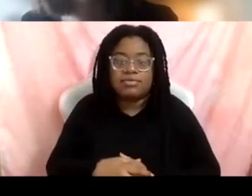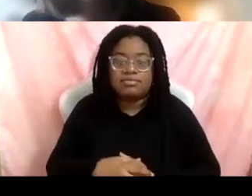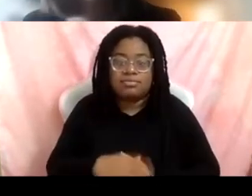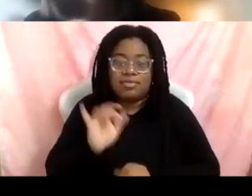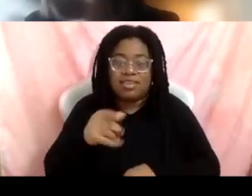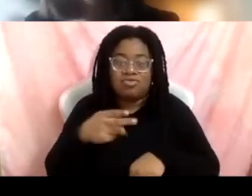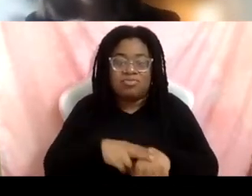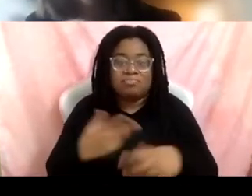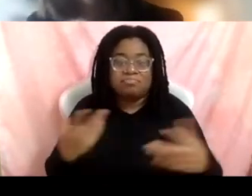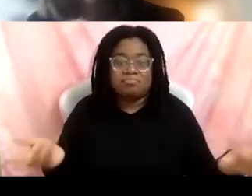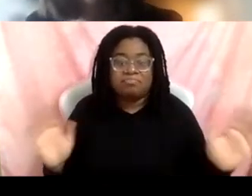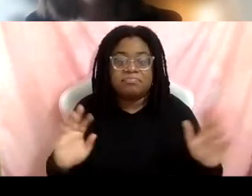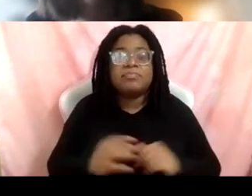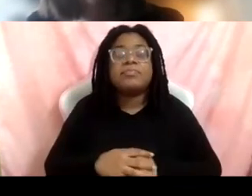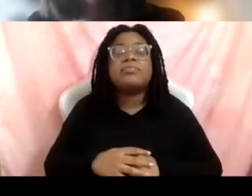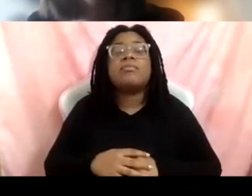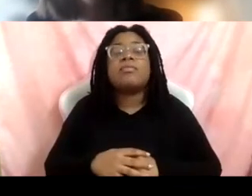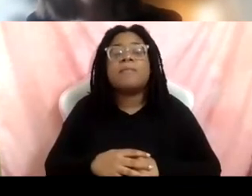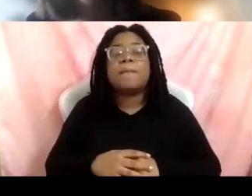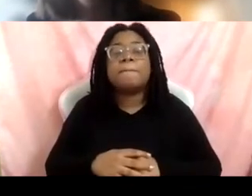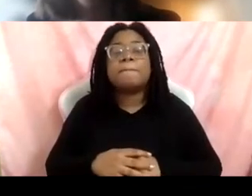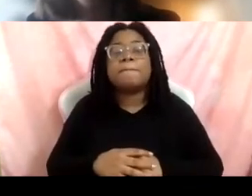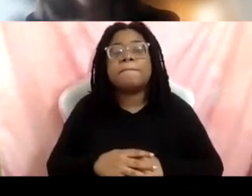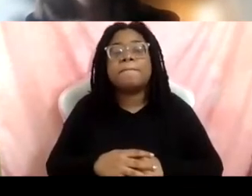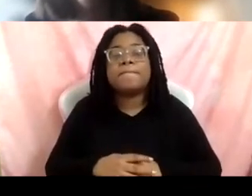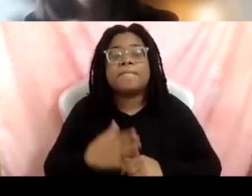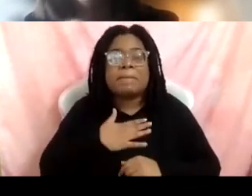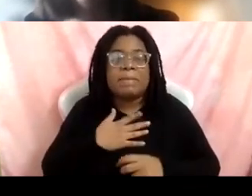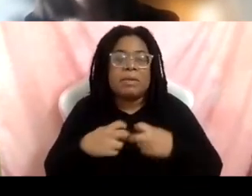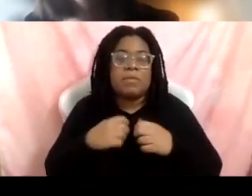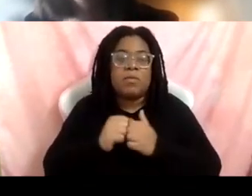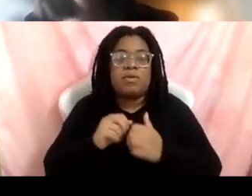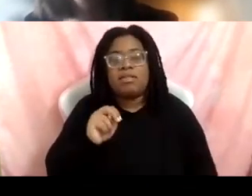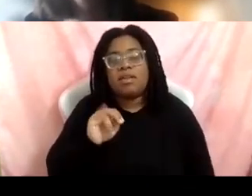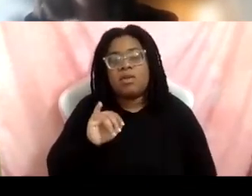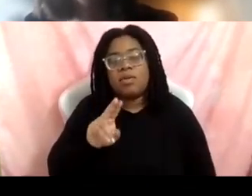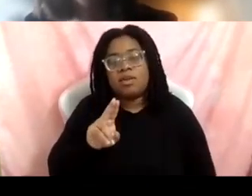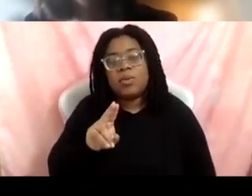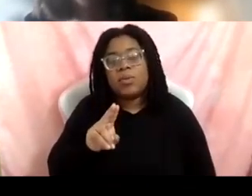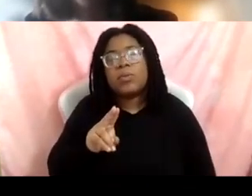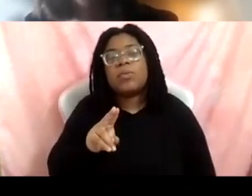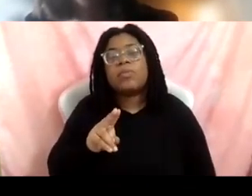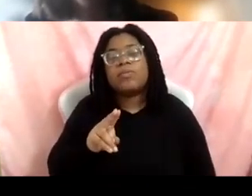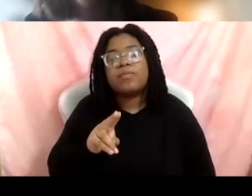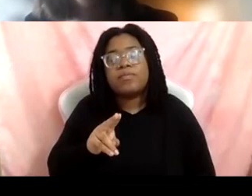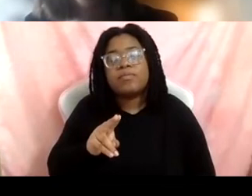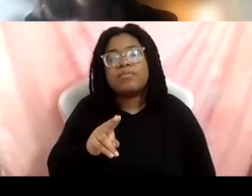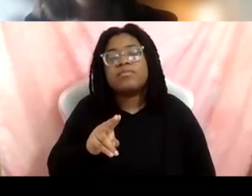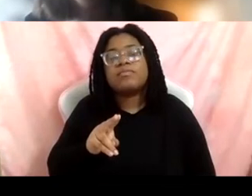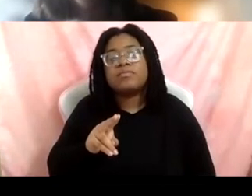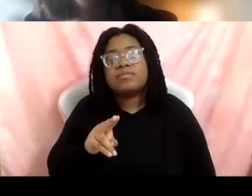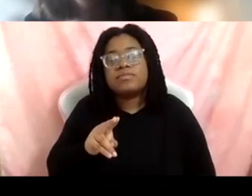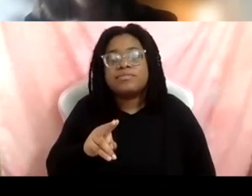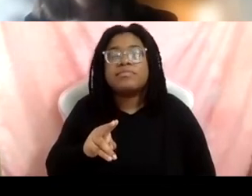normal. And I think it's my problem with NYU was I was dealing with a lot of young